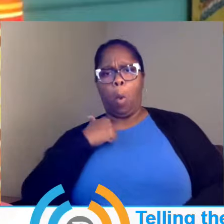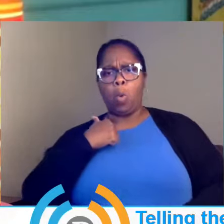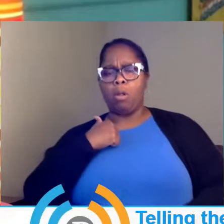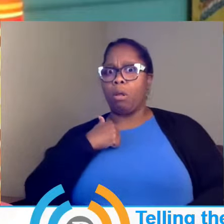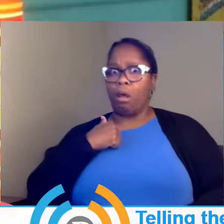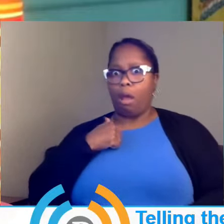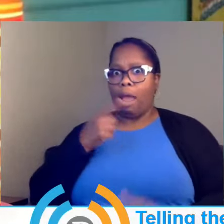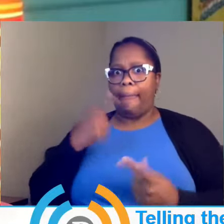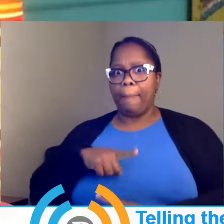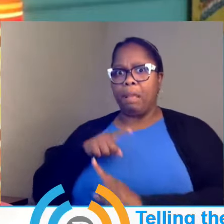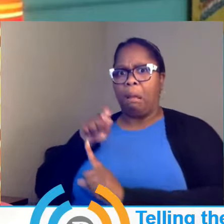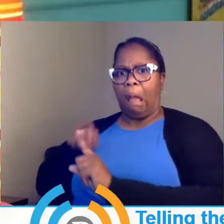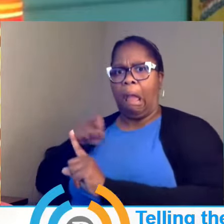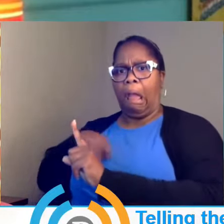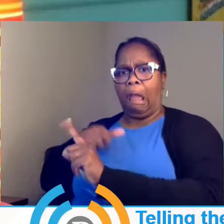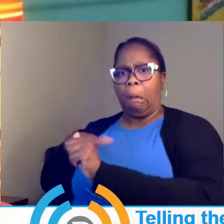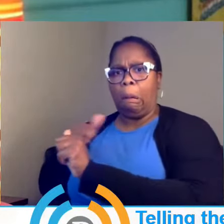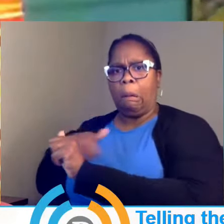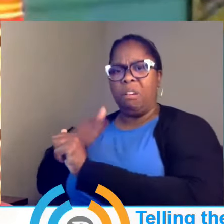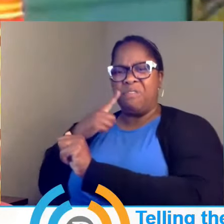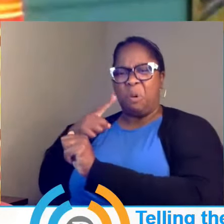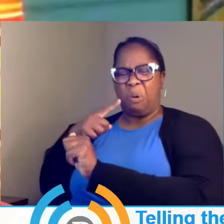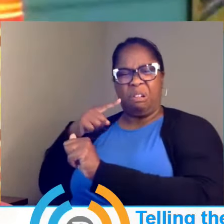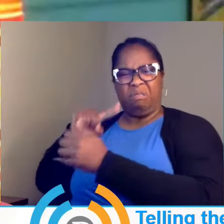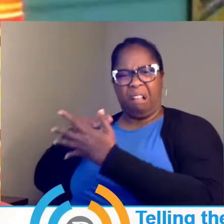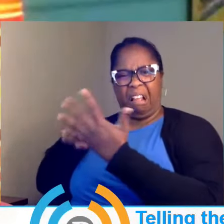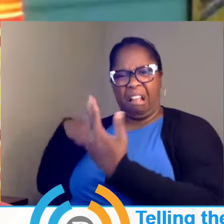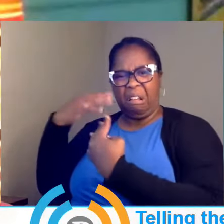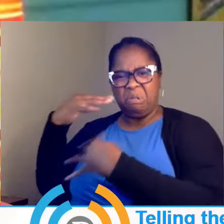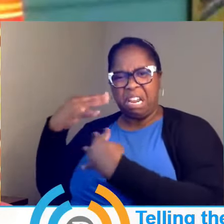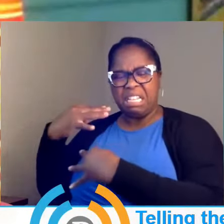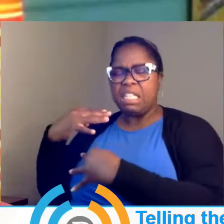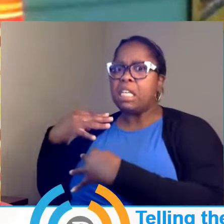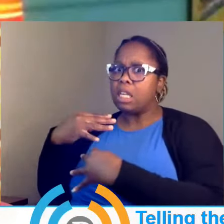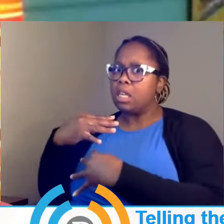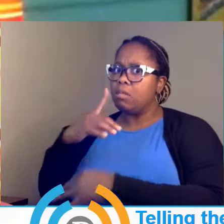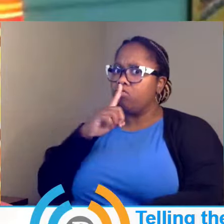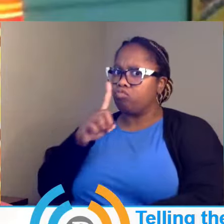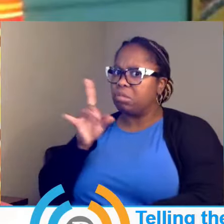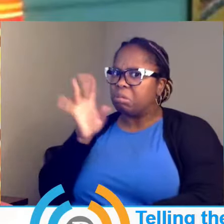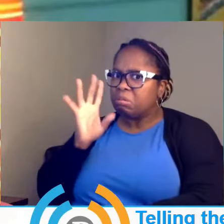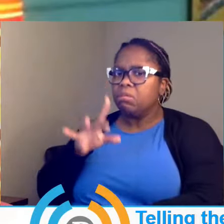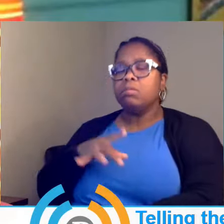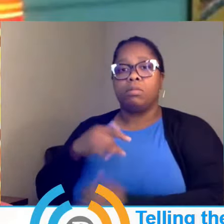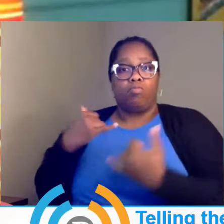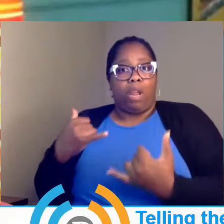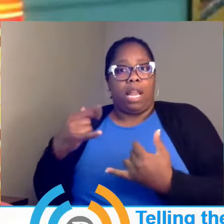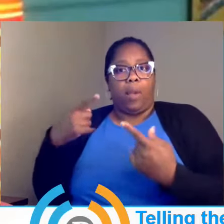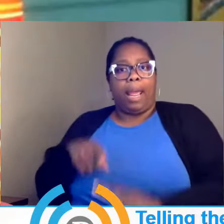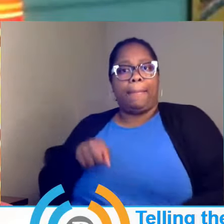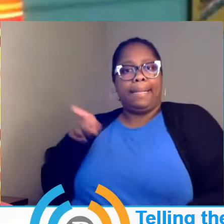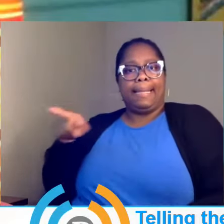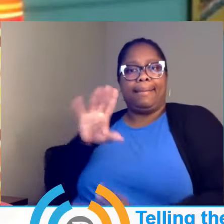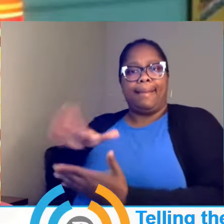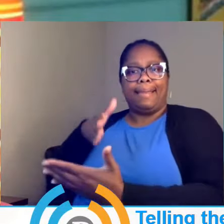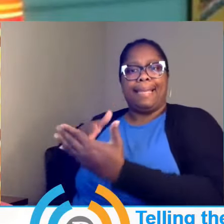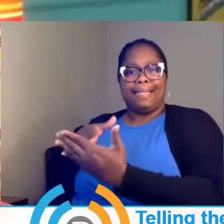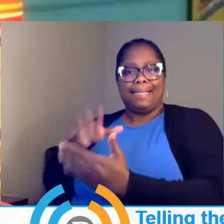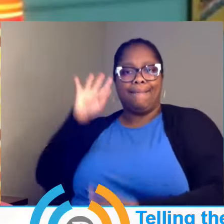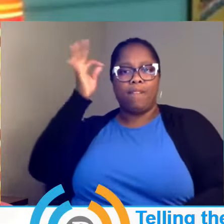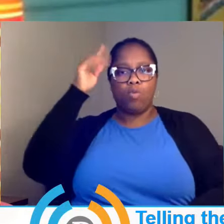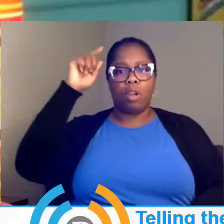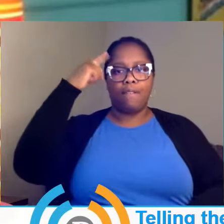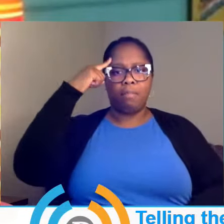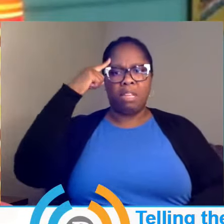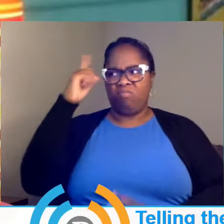out more about it. But it's a current case that's actually going on right now against the federal government, I think for 8 years